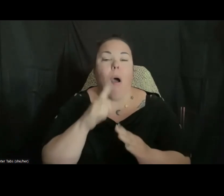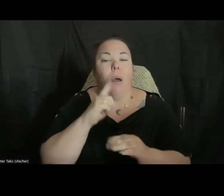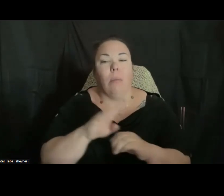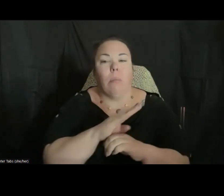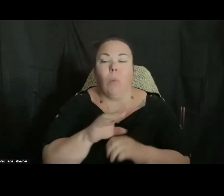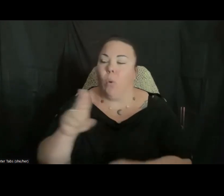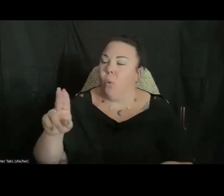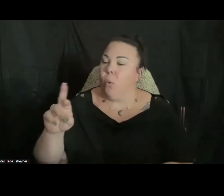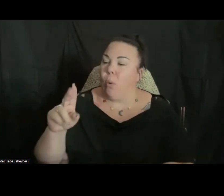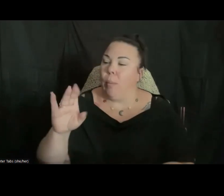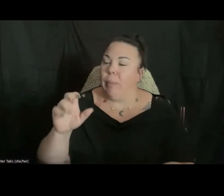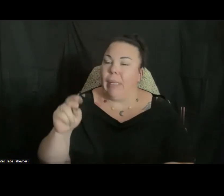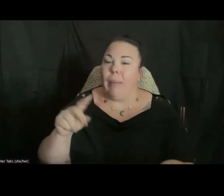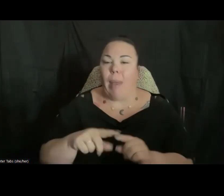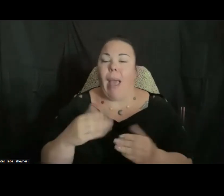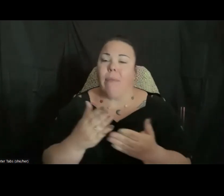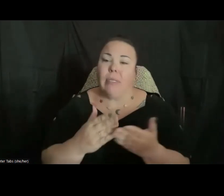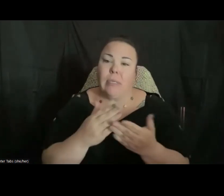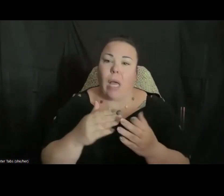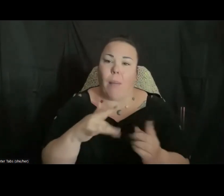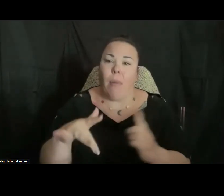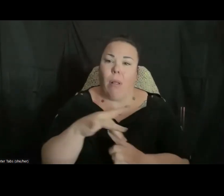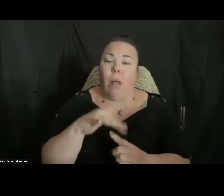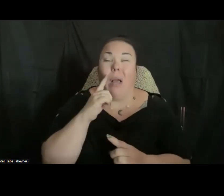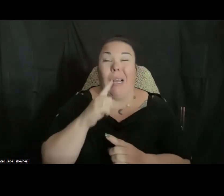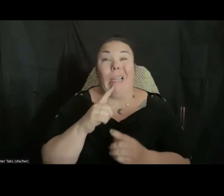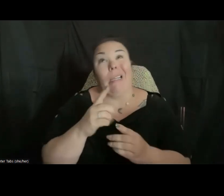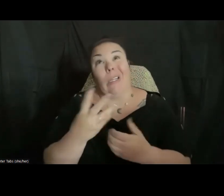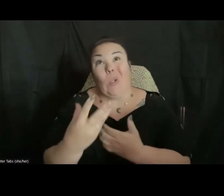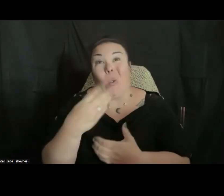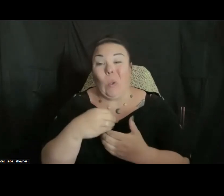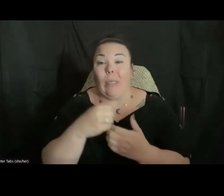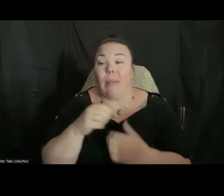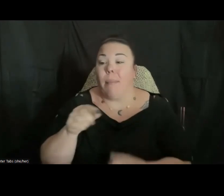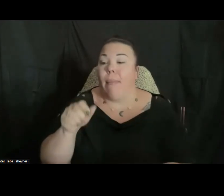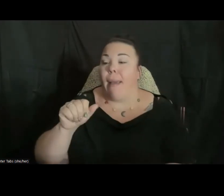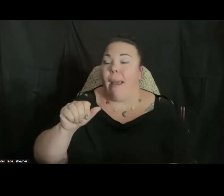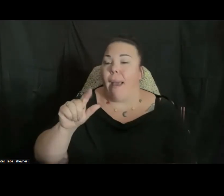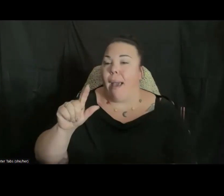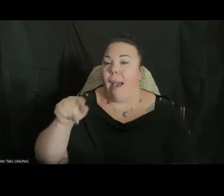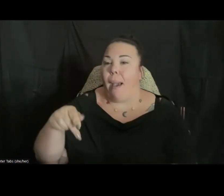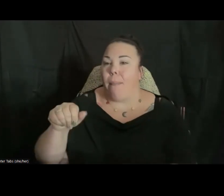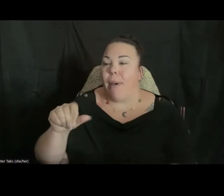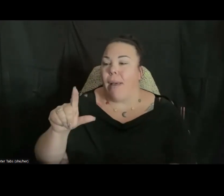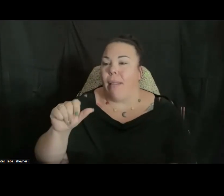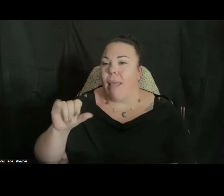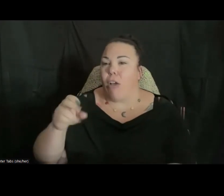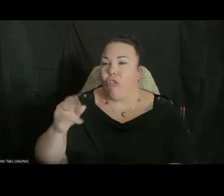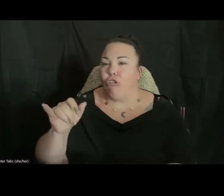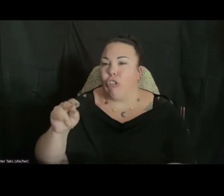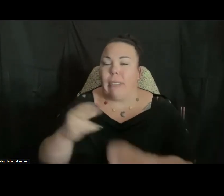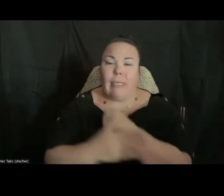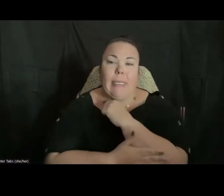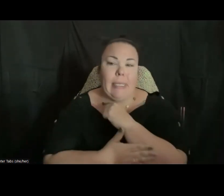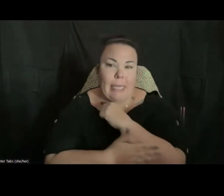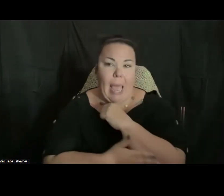including some Appalachian counties, which you'll hear more about when Renee speaks. And we